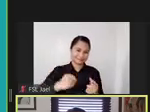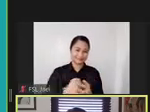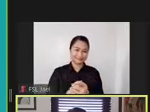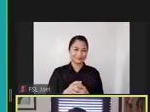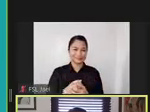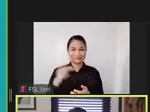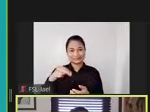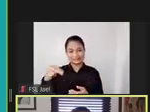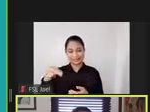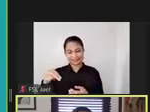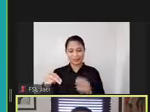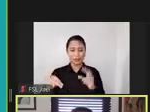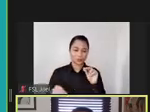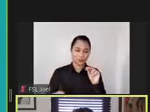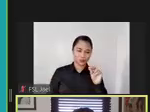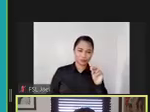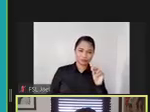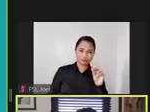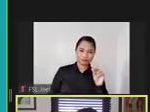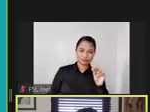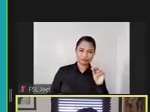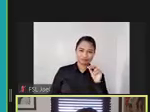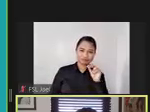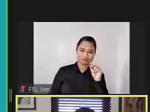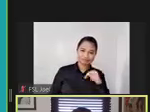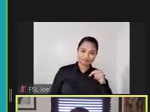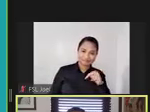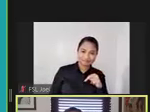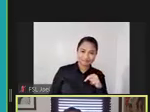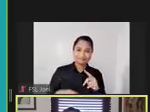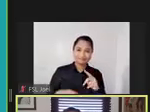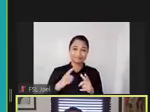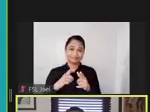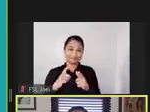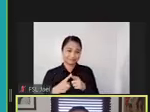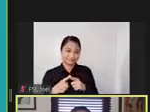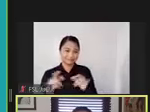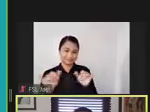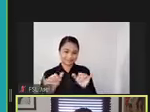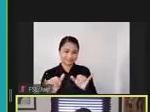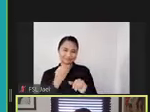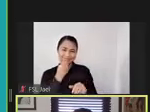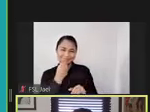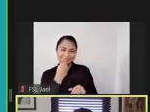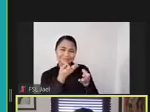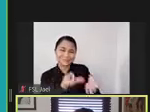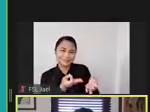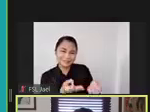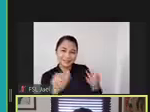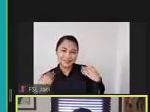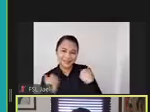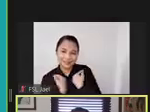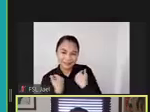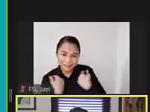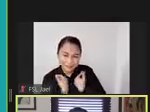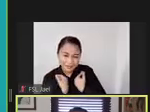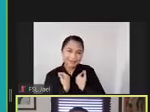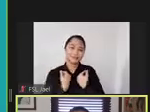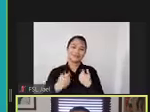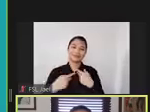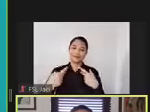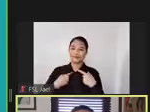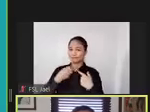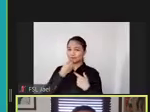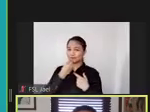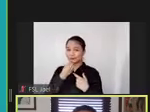There is food that can go to industrial use. And there is composting, which, yes, some effort, but